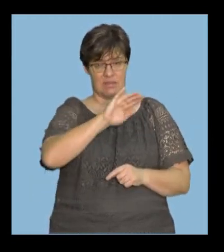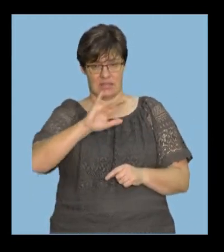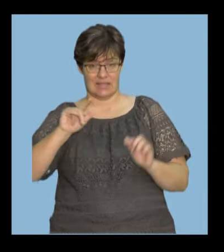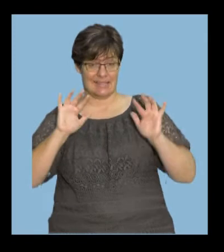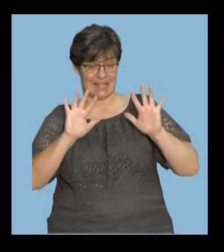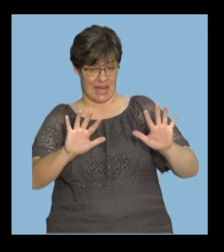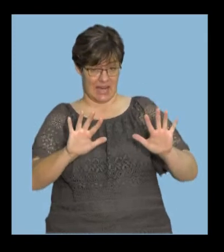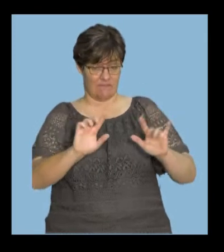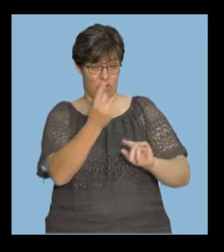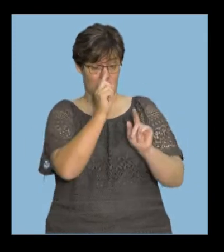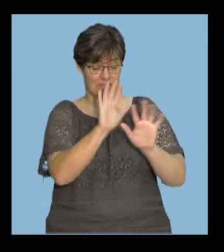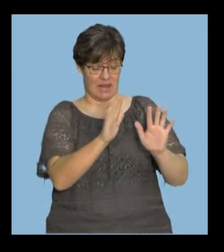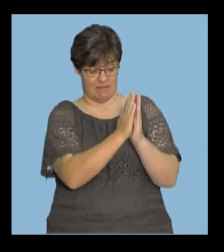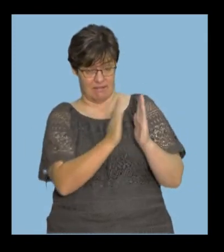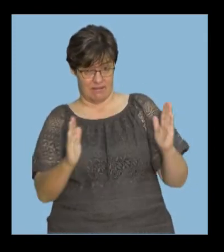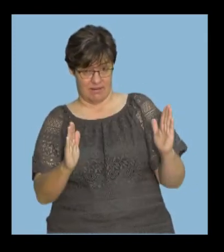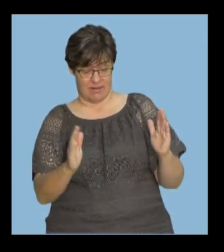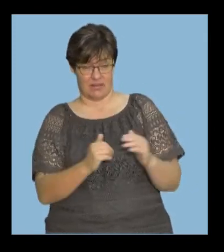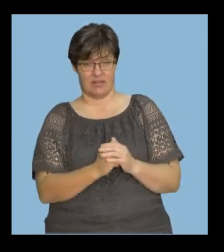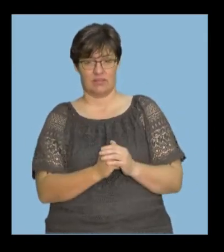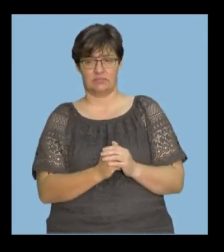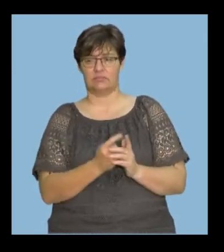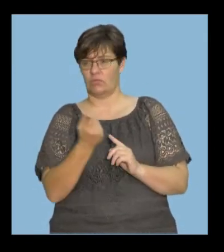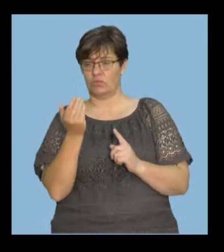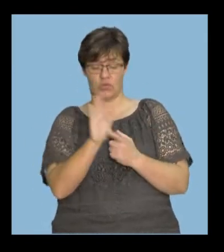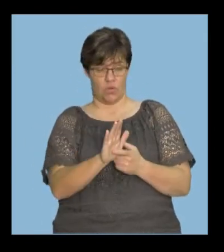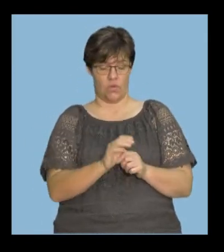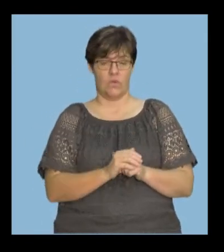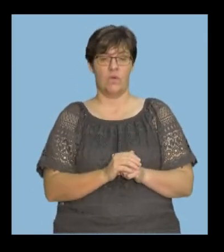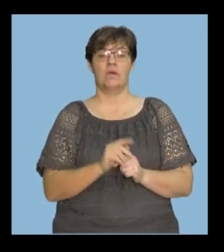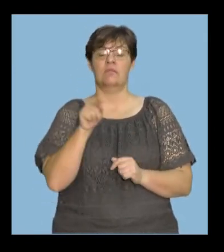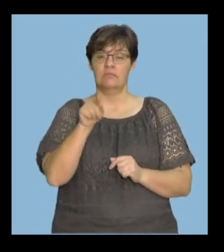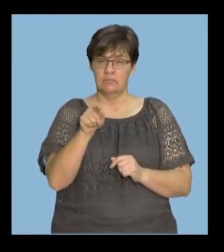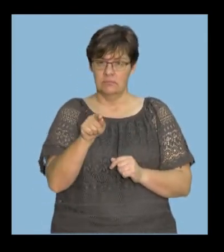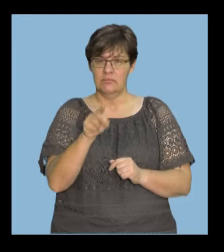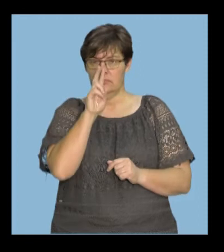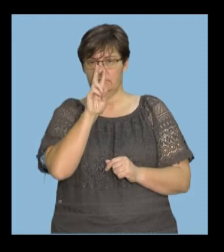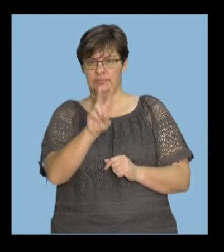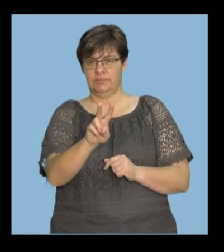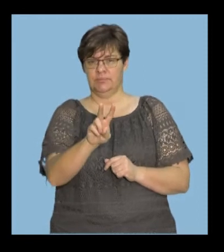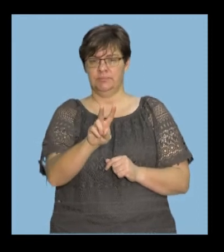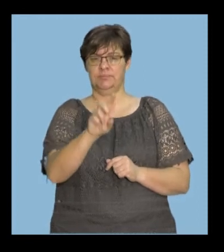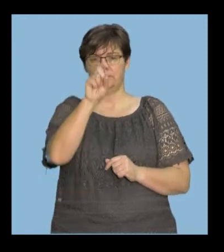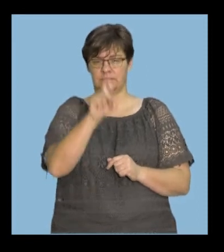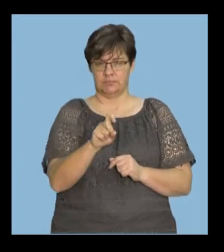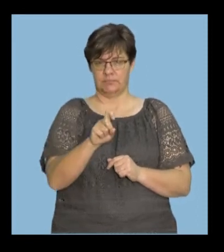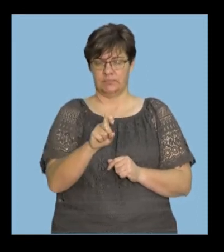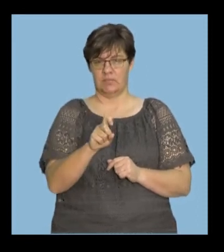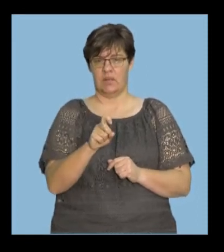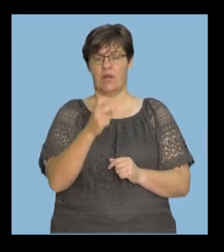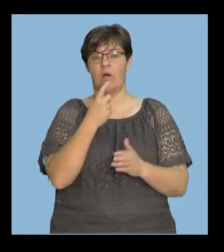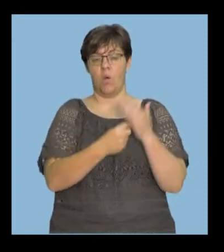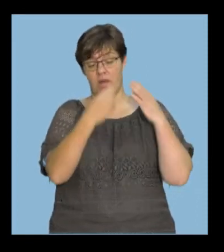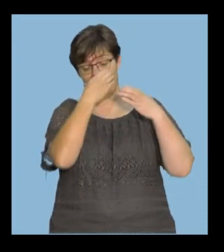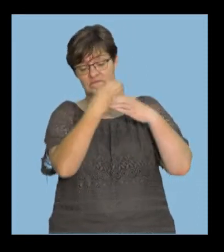10 letters of the alphabet, and I think all of them are shown. And there you can see that X